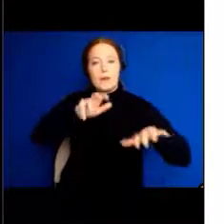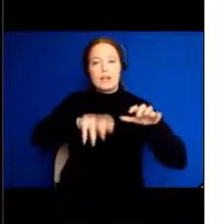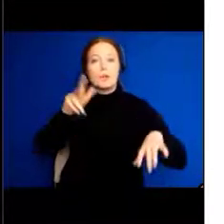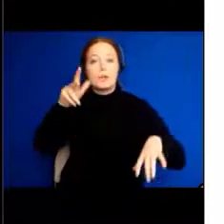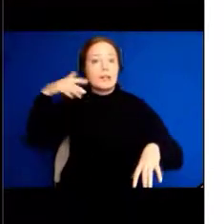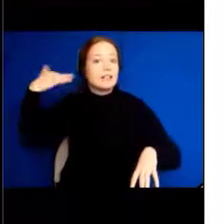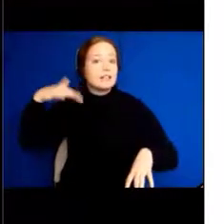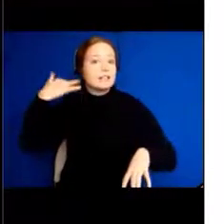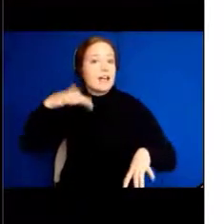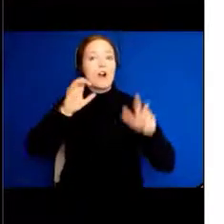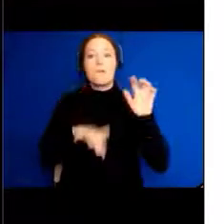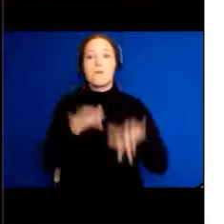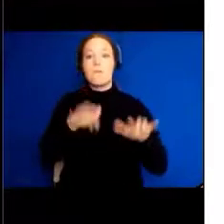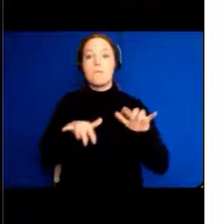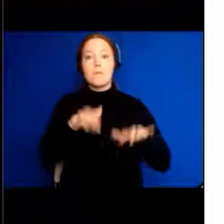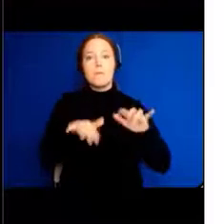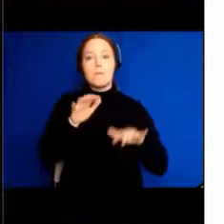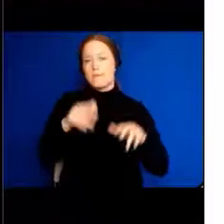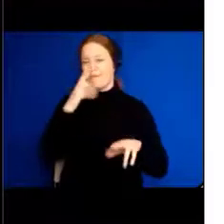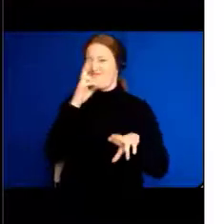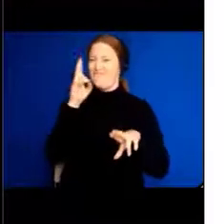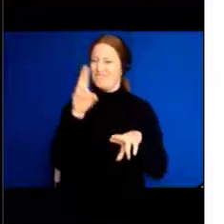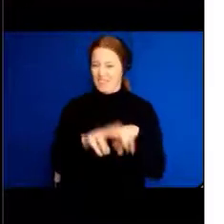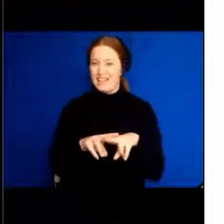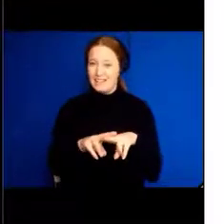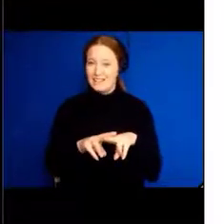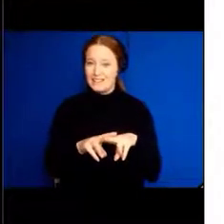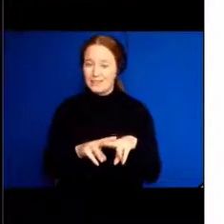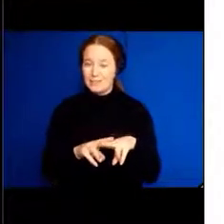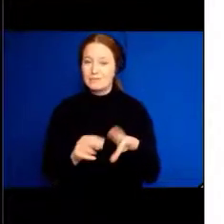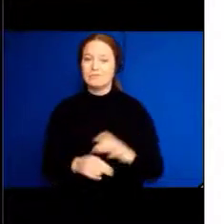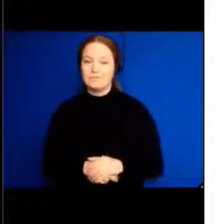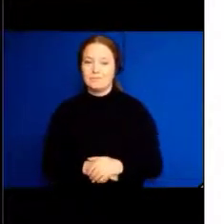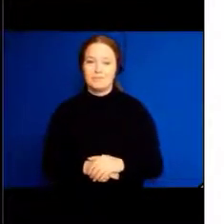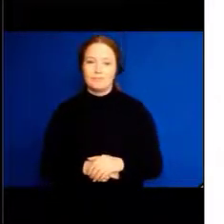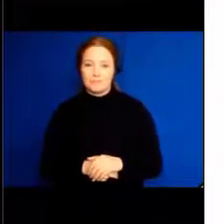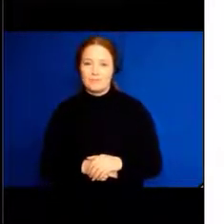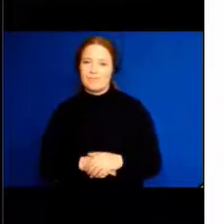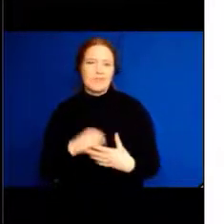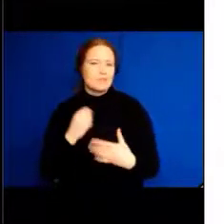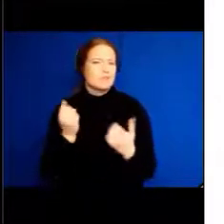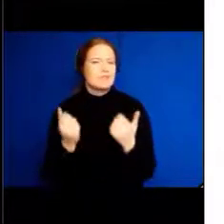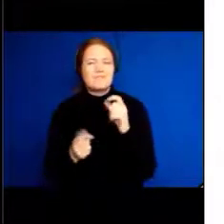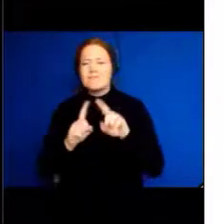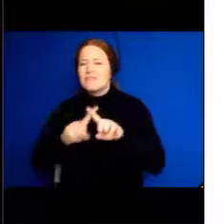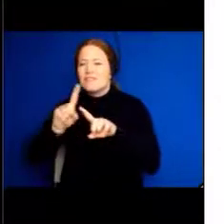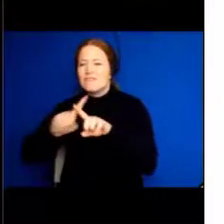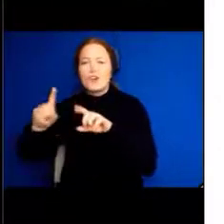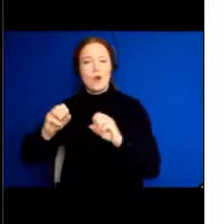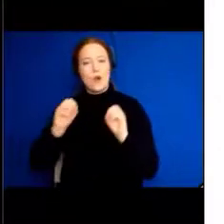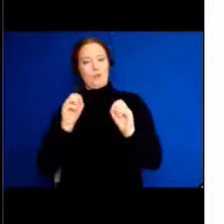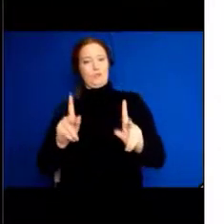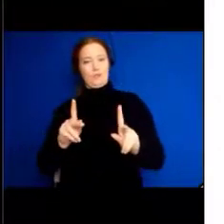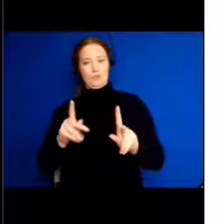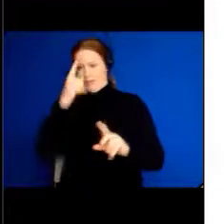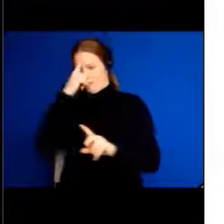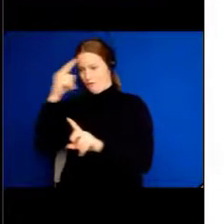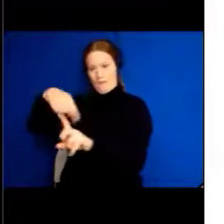those were kind of fun. So there were all these opportunities to try something new as well as something more familiar.